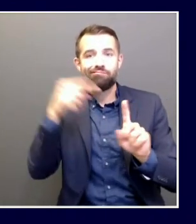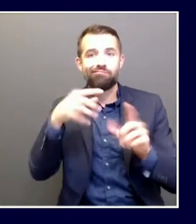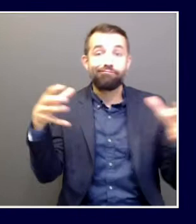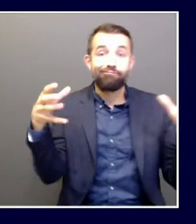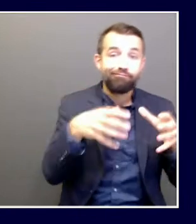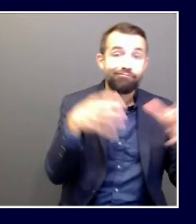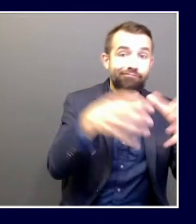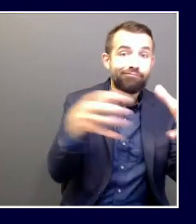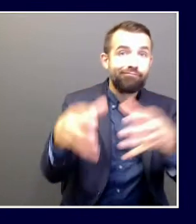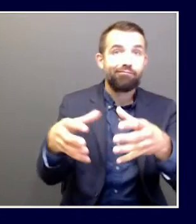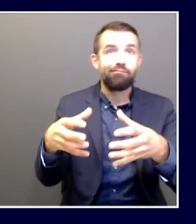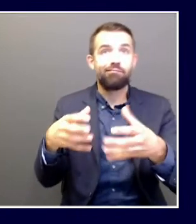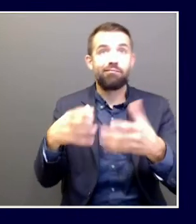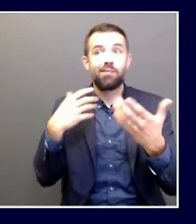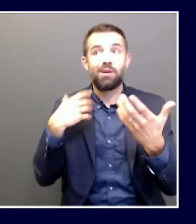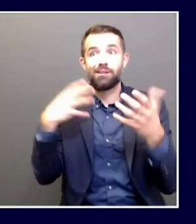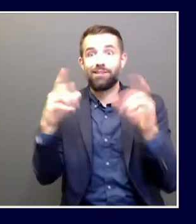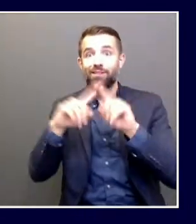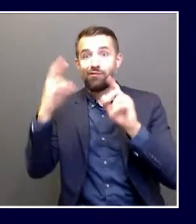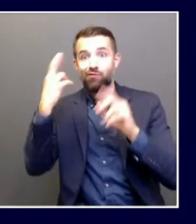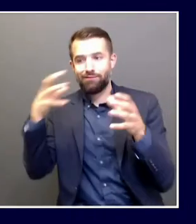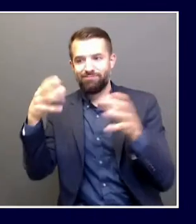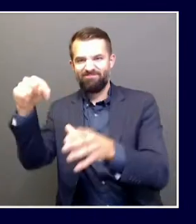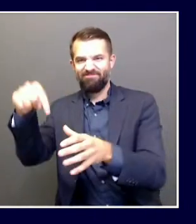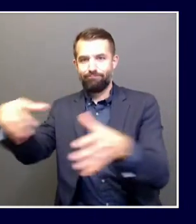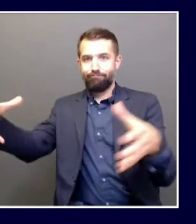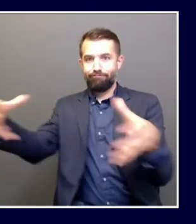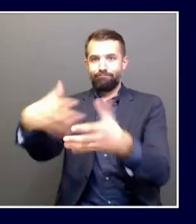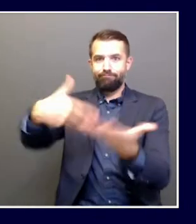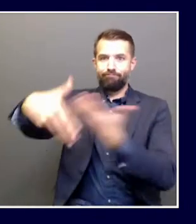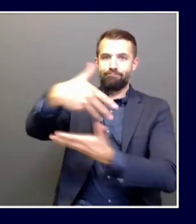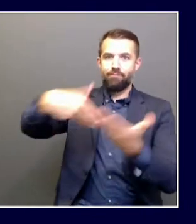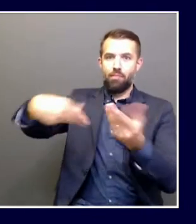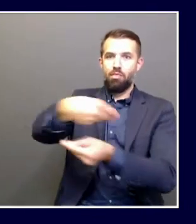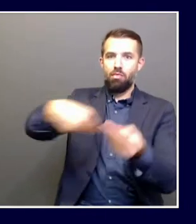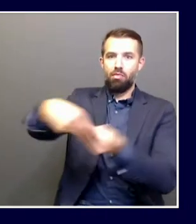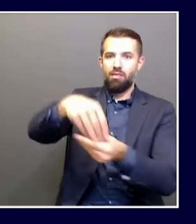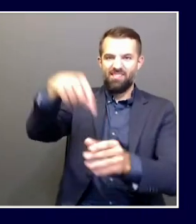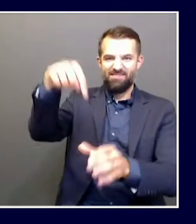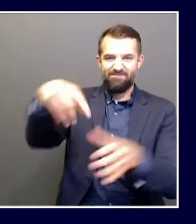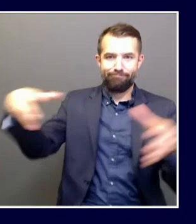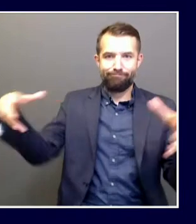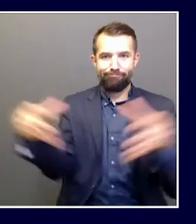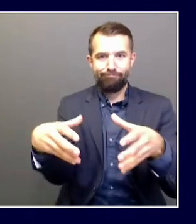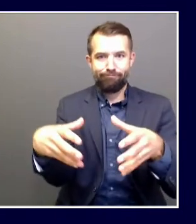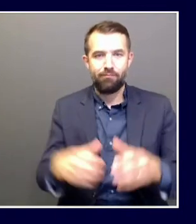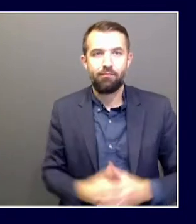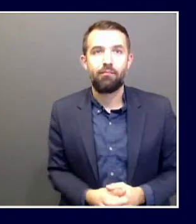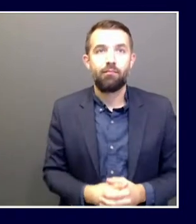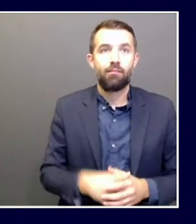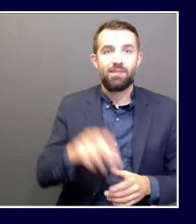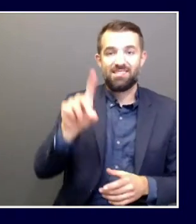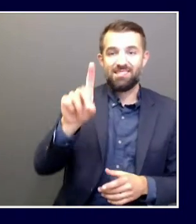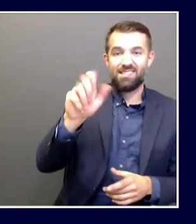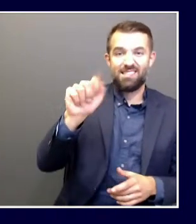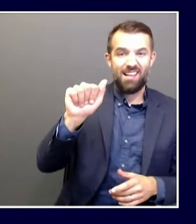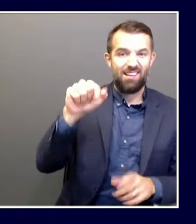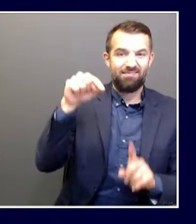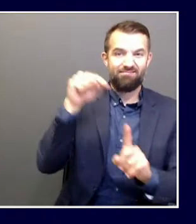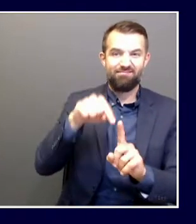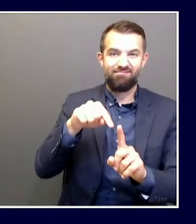as much as anything else. It's a good reminder that the Delta variant is different from the virus